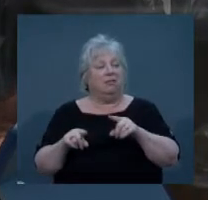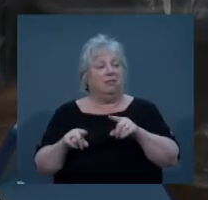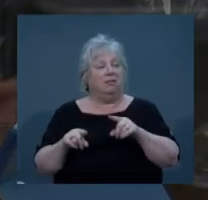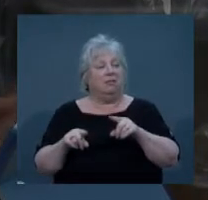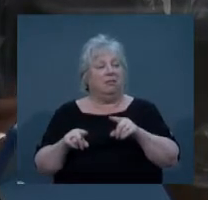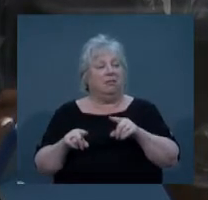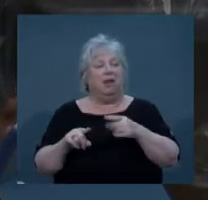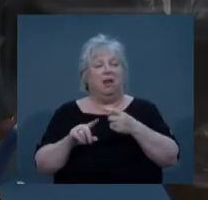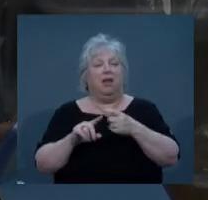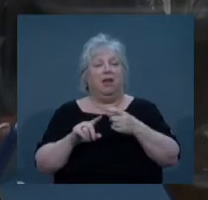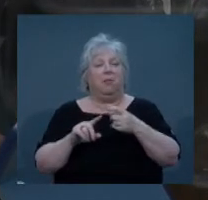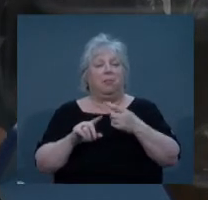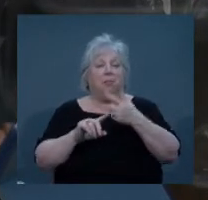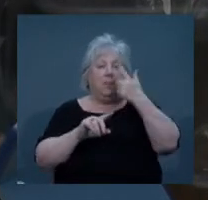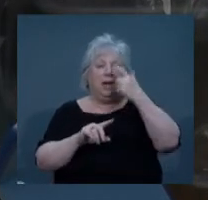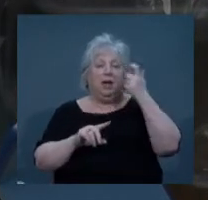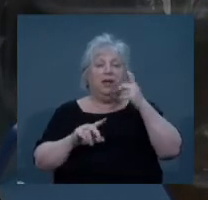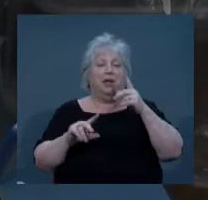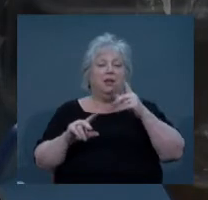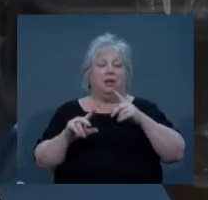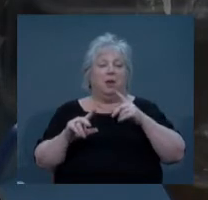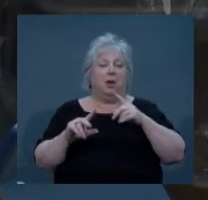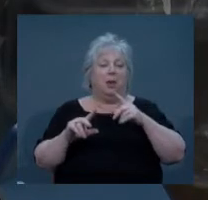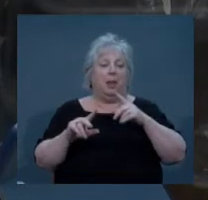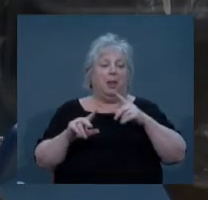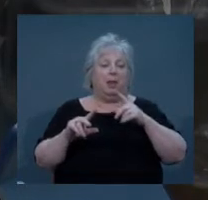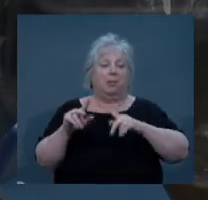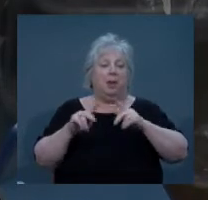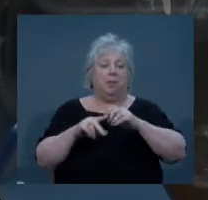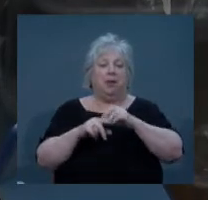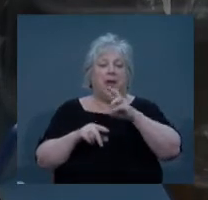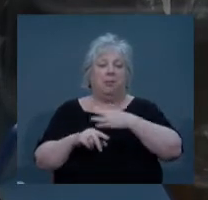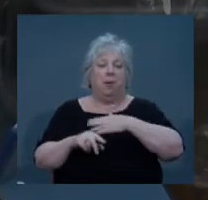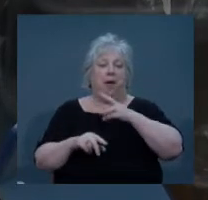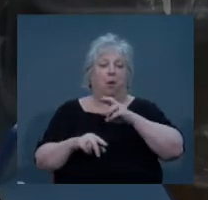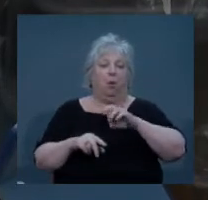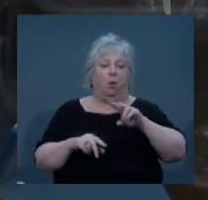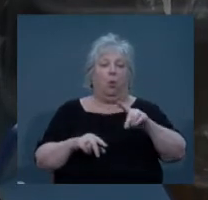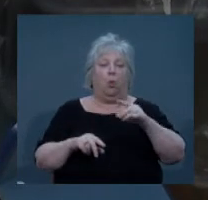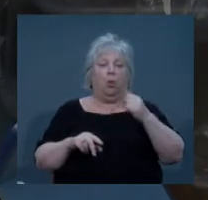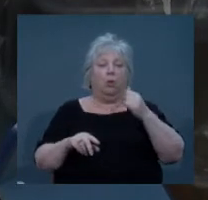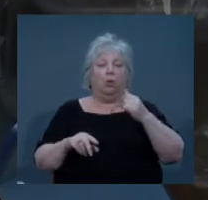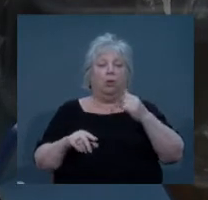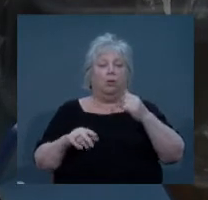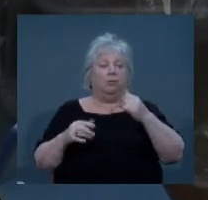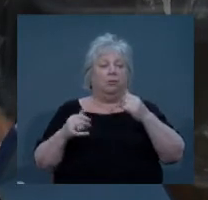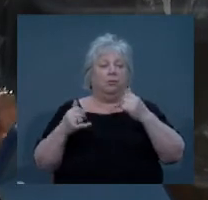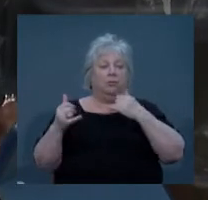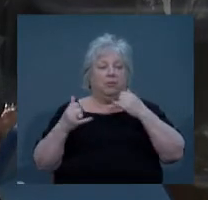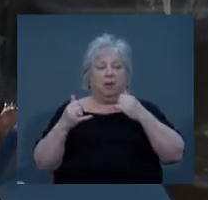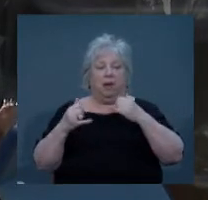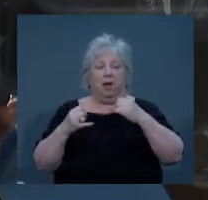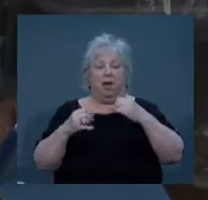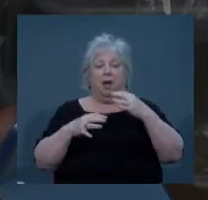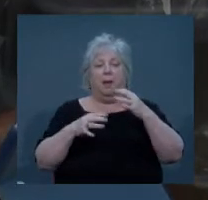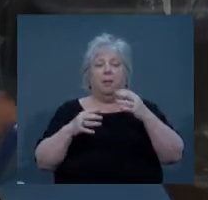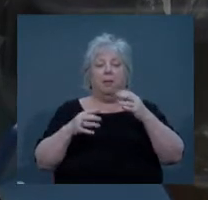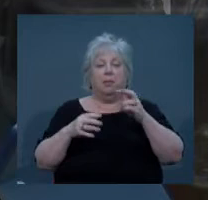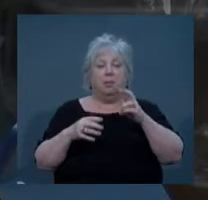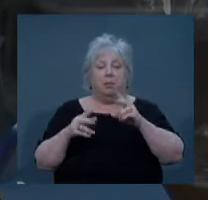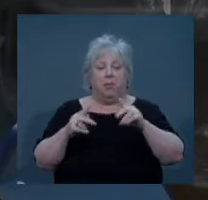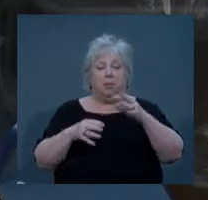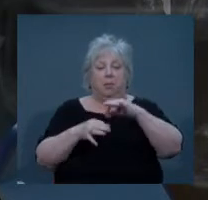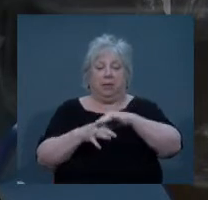of constituents. I was elected by the people. You know, I could care less as an individual. I could care less